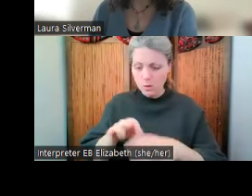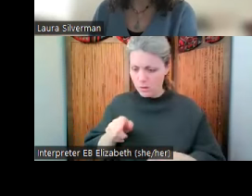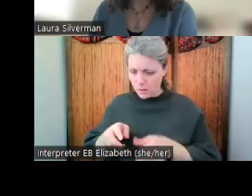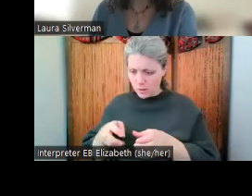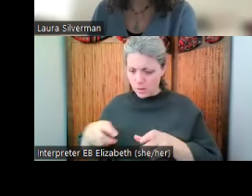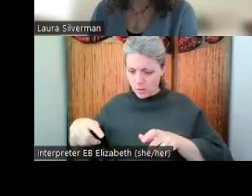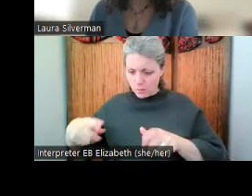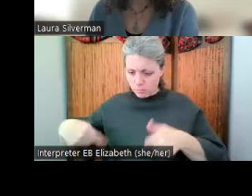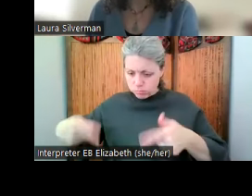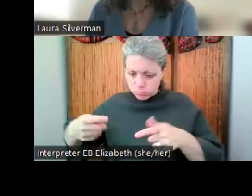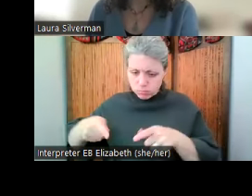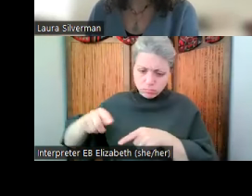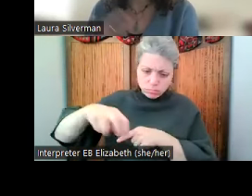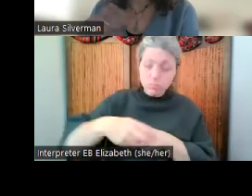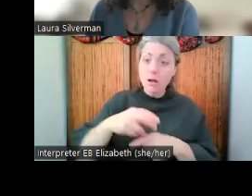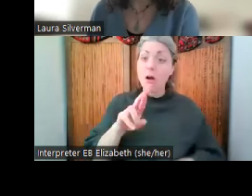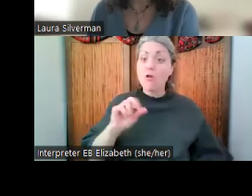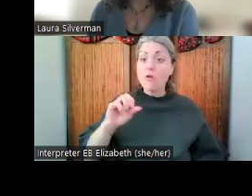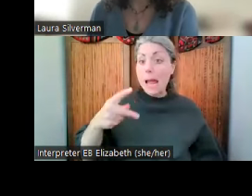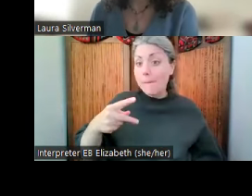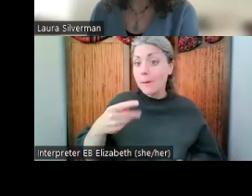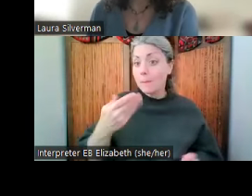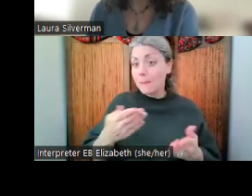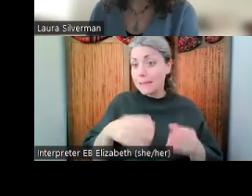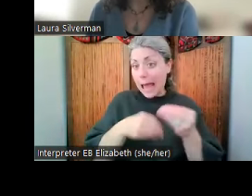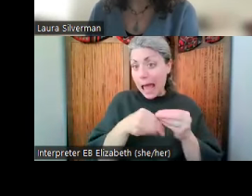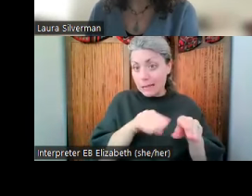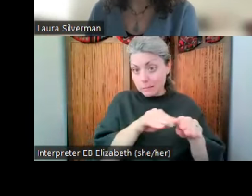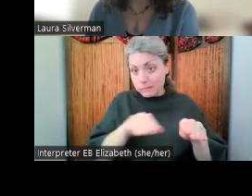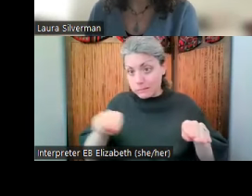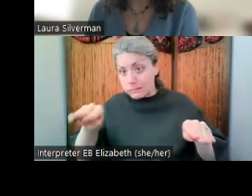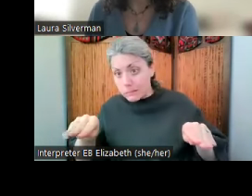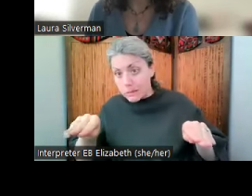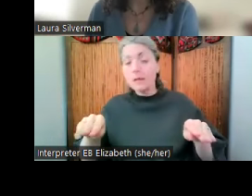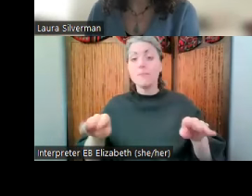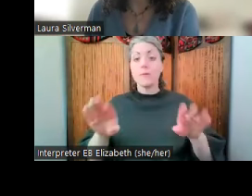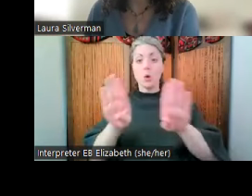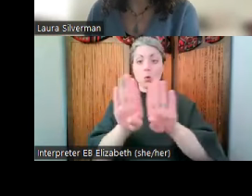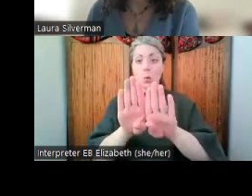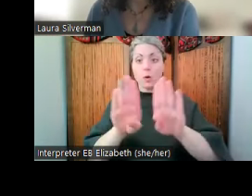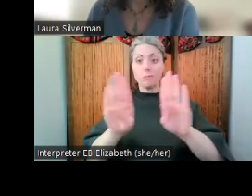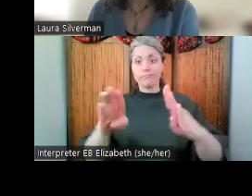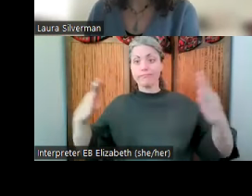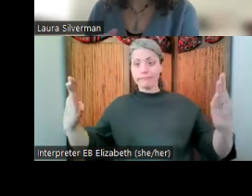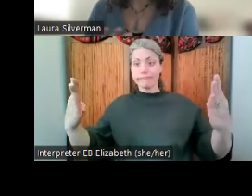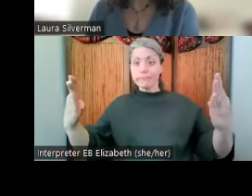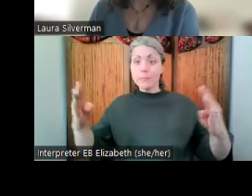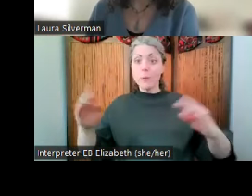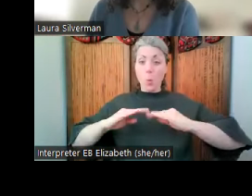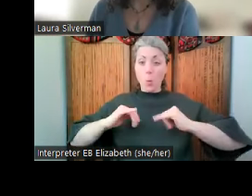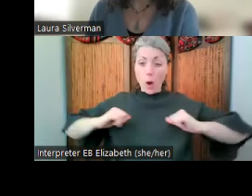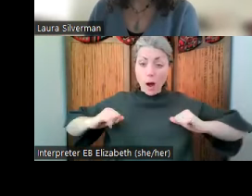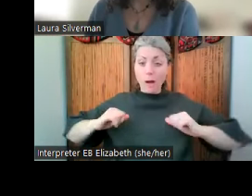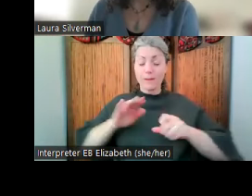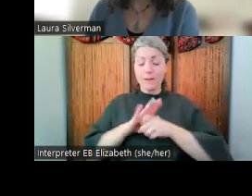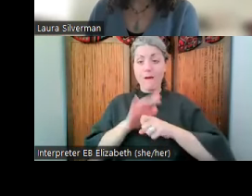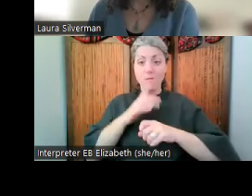adding ramps, making sure that the doors are wide enough to allow for entry, making sure that